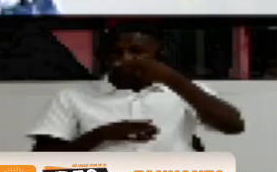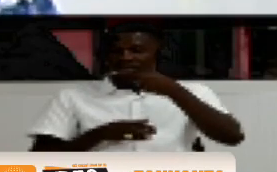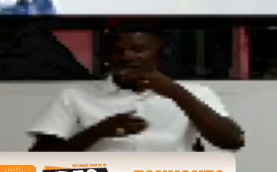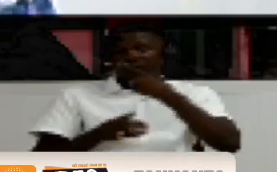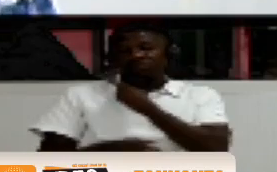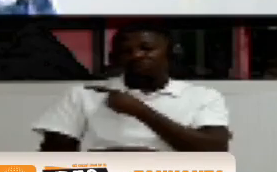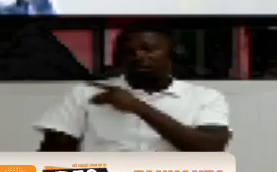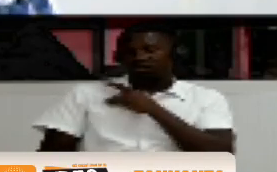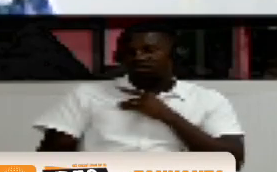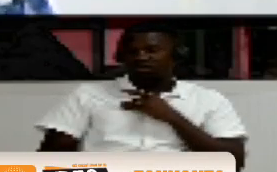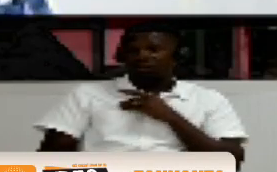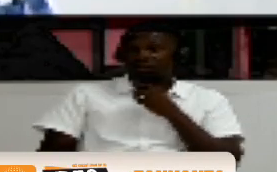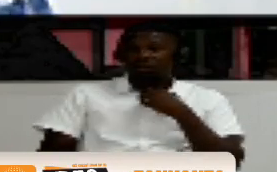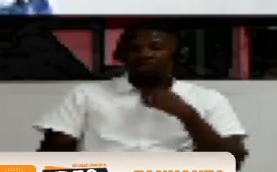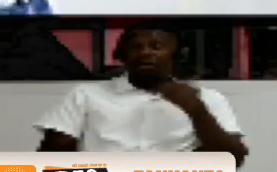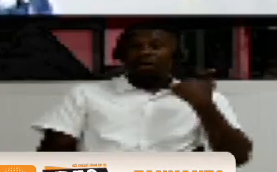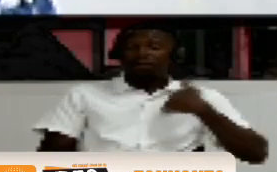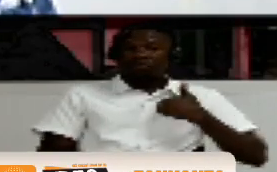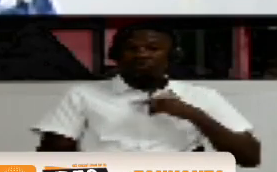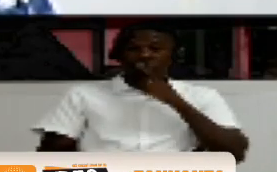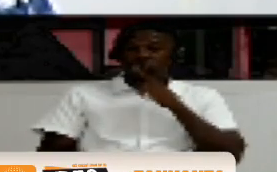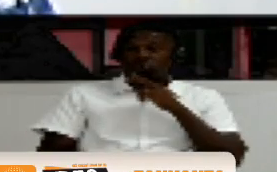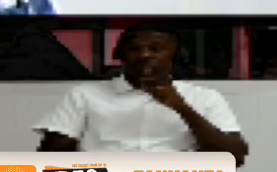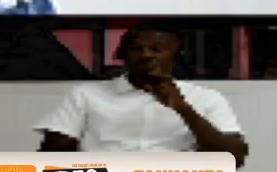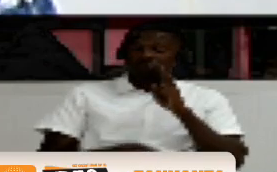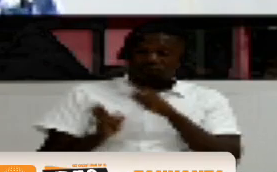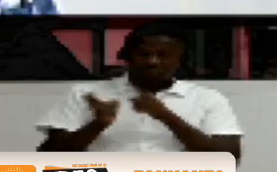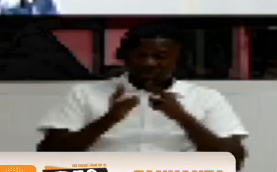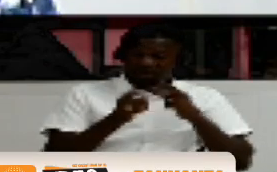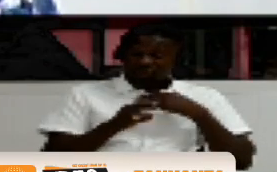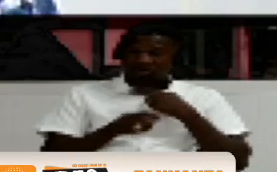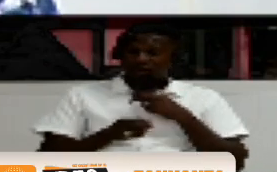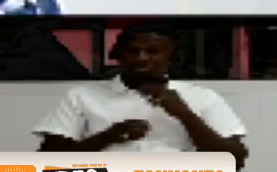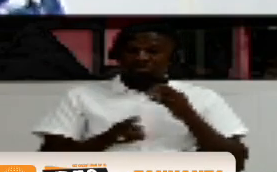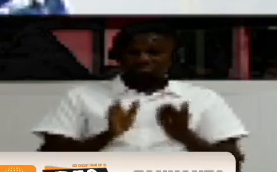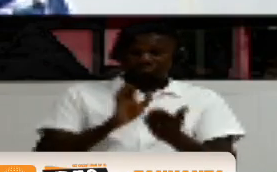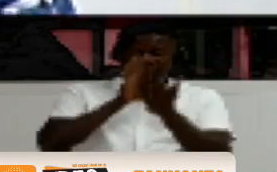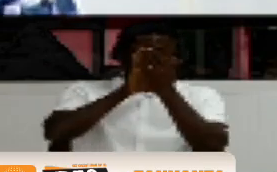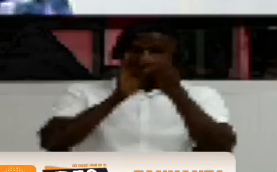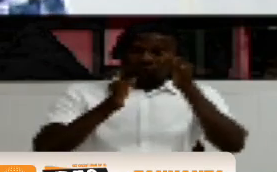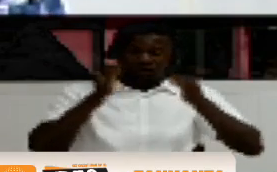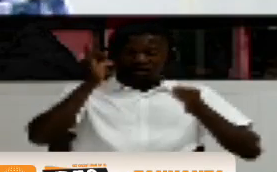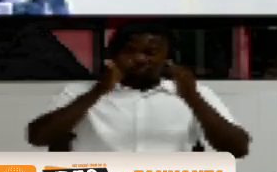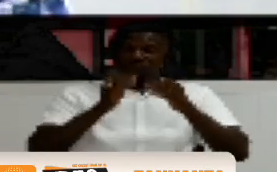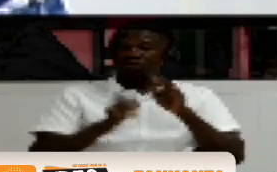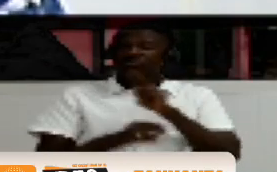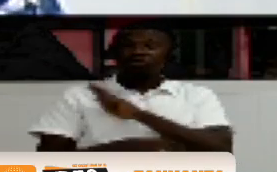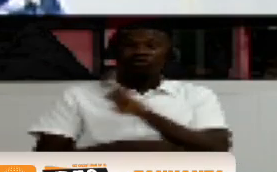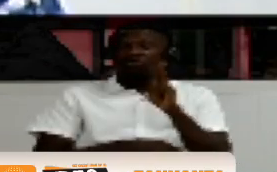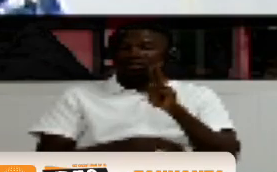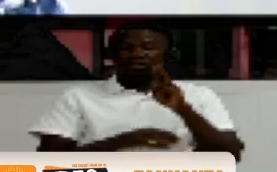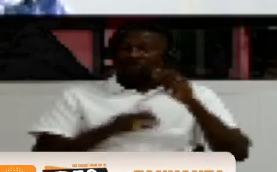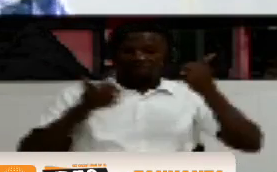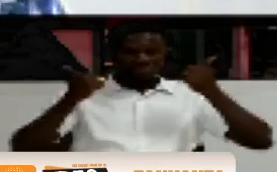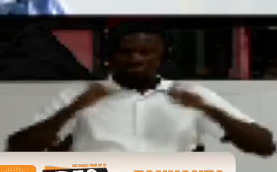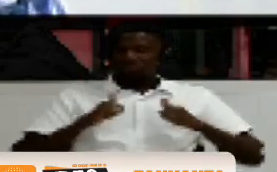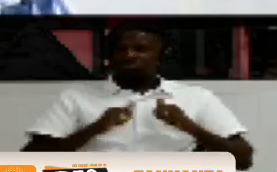perpetrators were to be brought to justice, but nothing eventually happened.